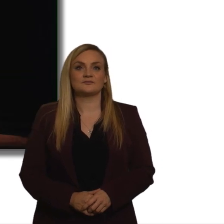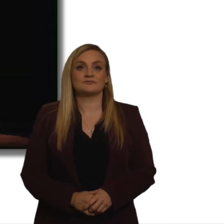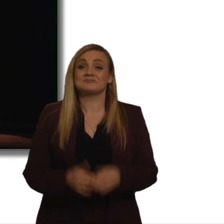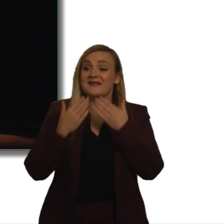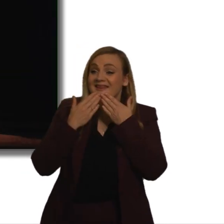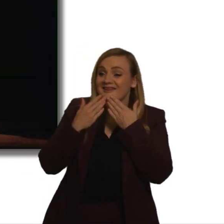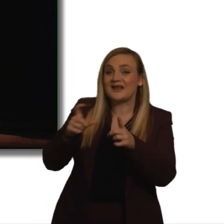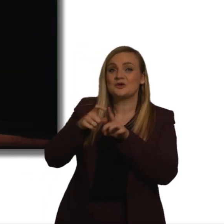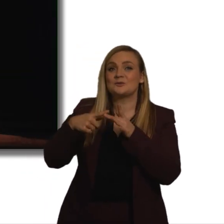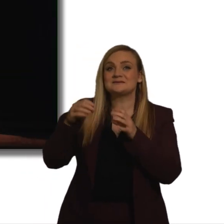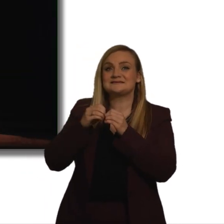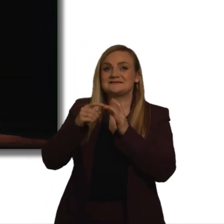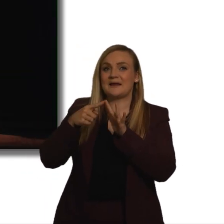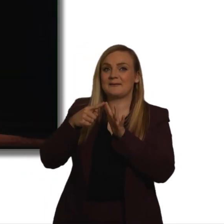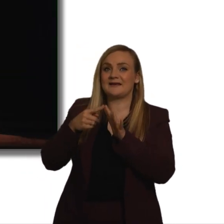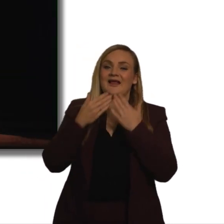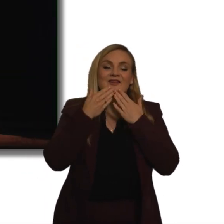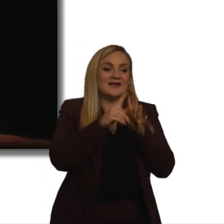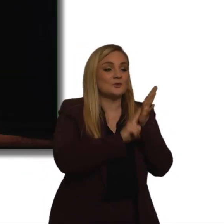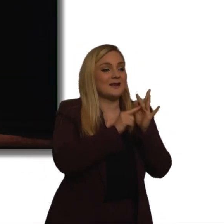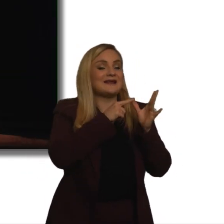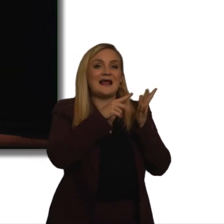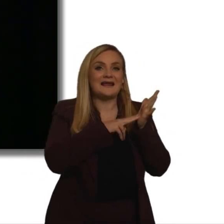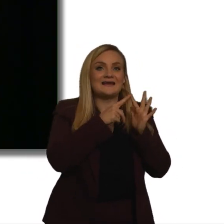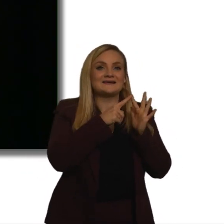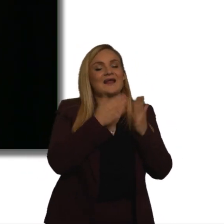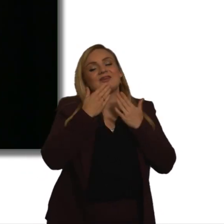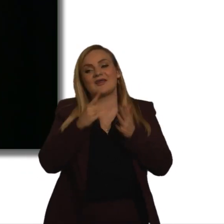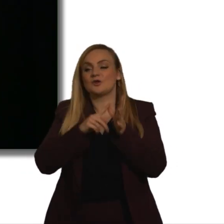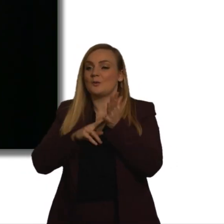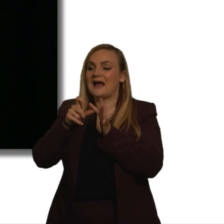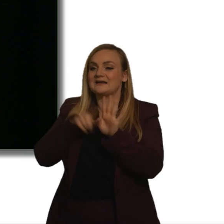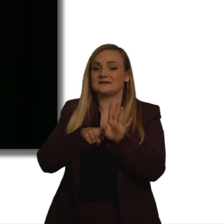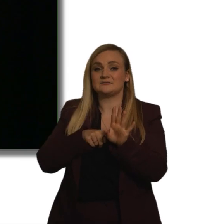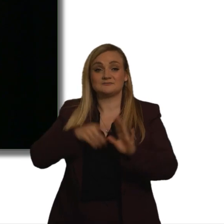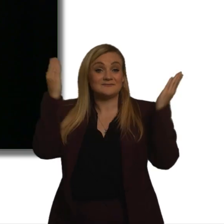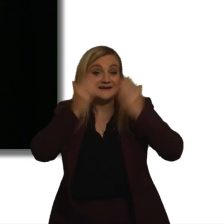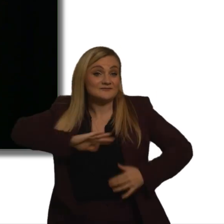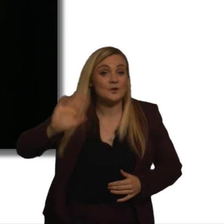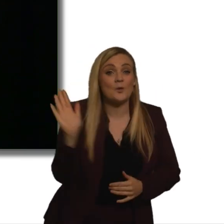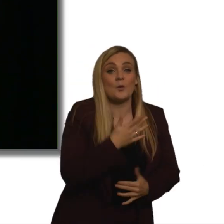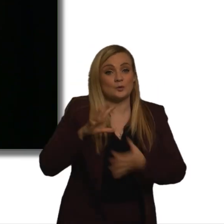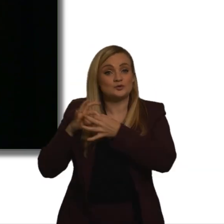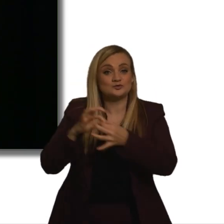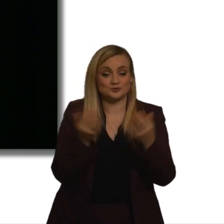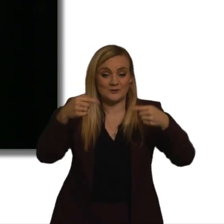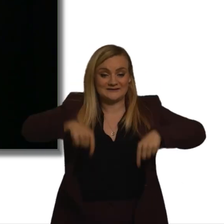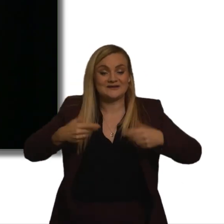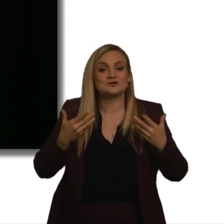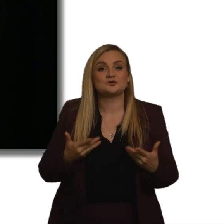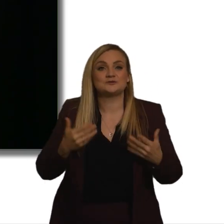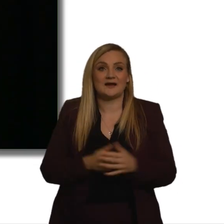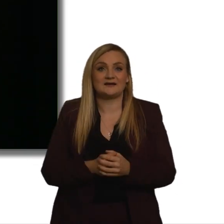Thank you, Debbie, thank you, Elaine, and thank you, Andy. Good evening to all who've joined here today at one of our